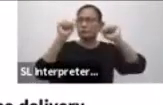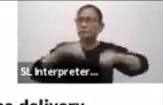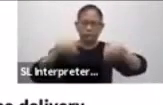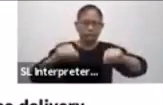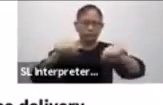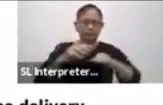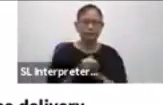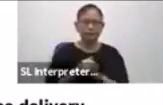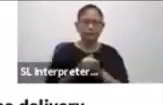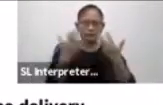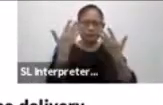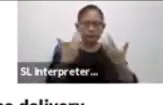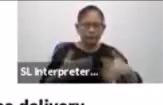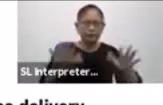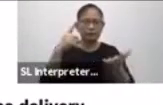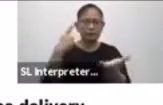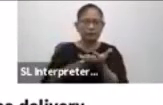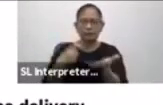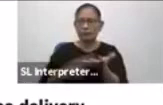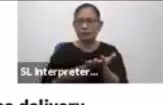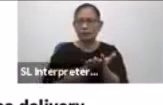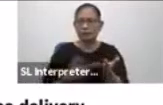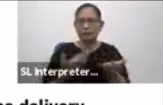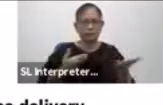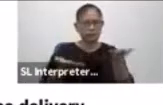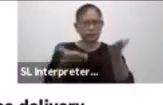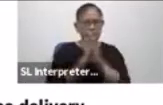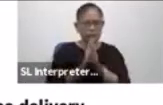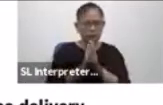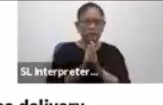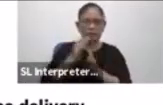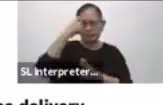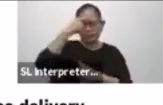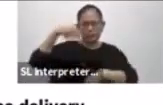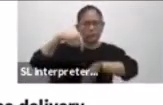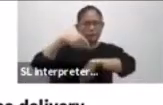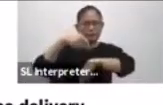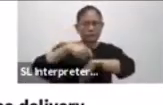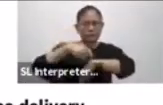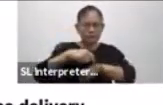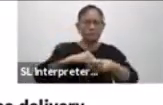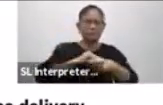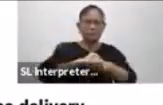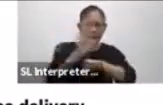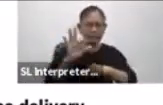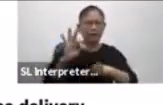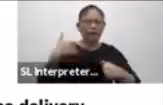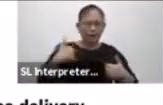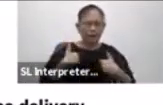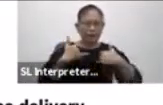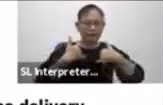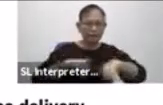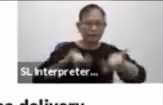Now, having said all of this, we are still in the midst of the pandemic and several challenges remain. In most